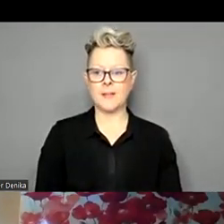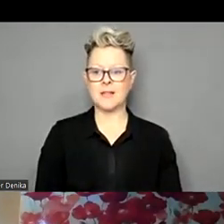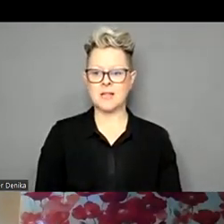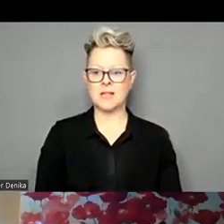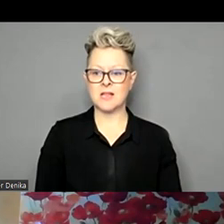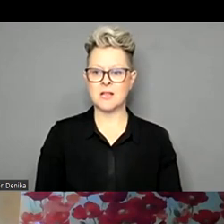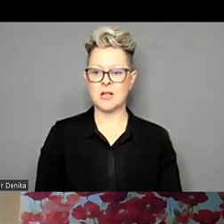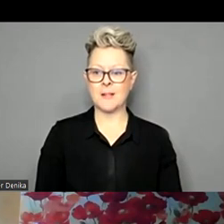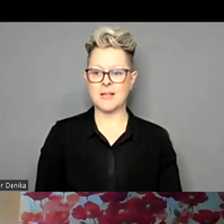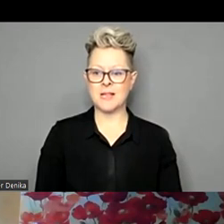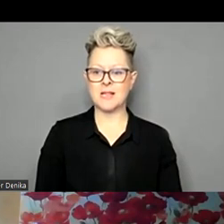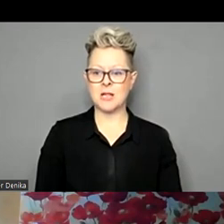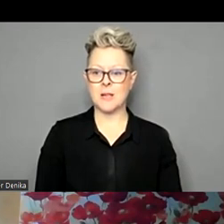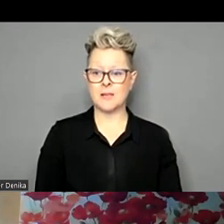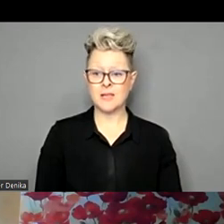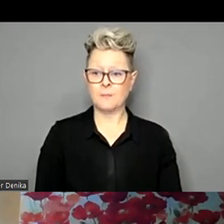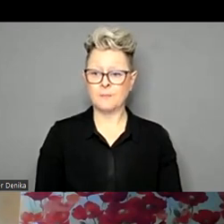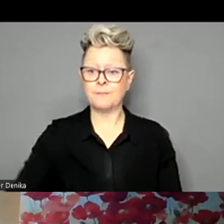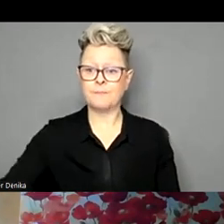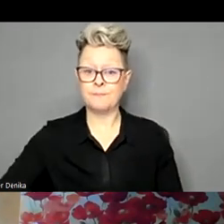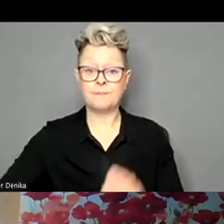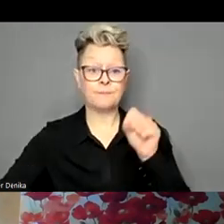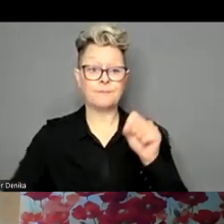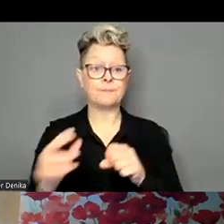to bear in mind.